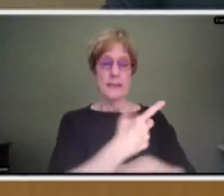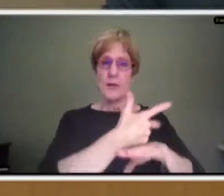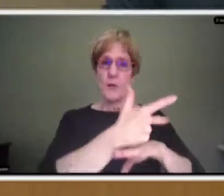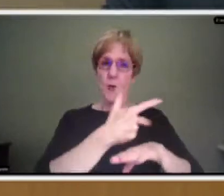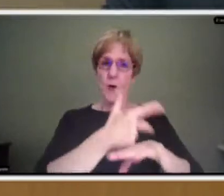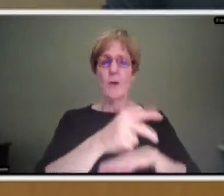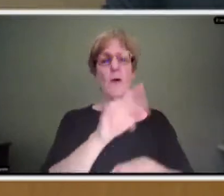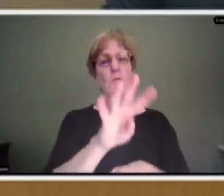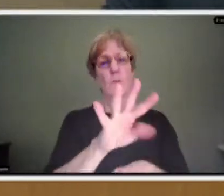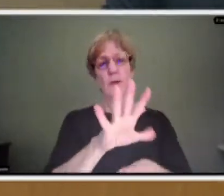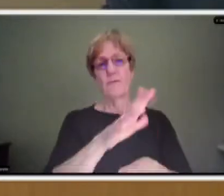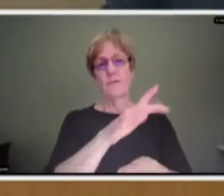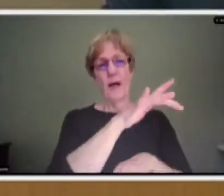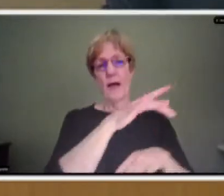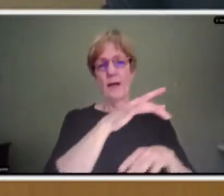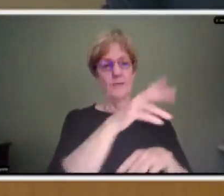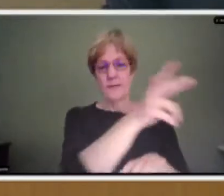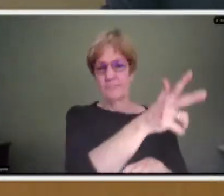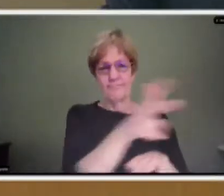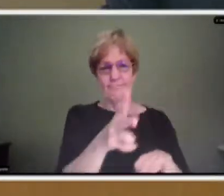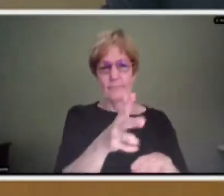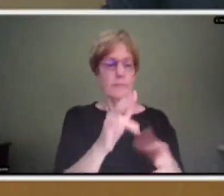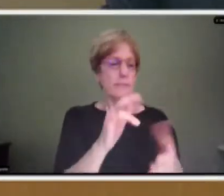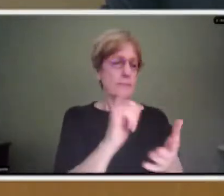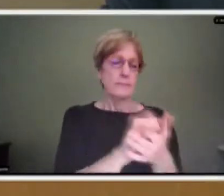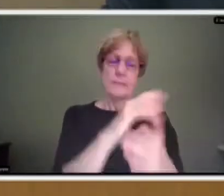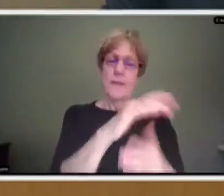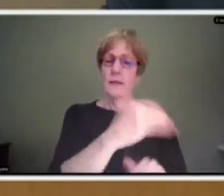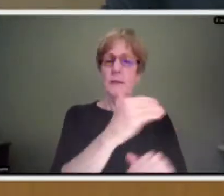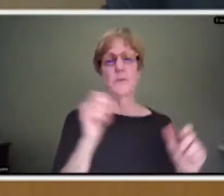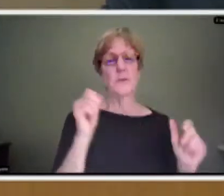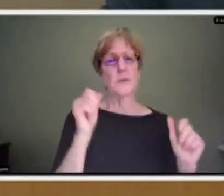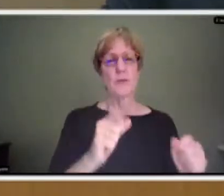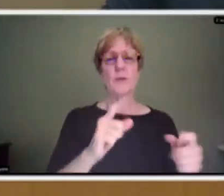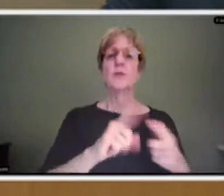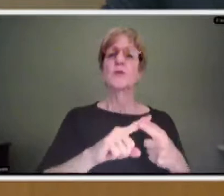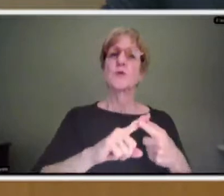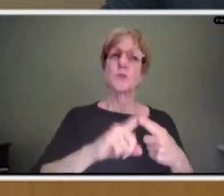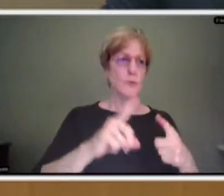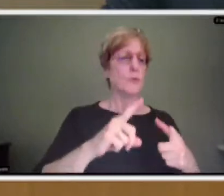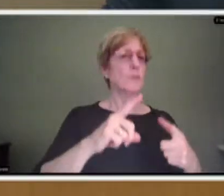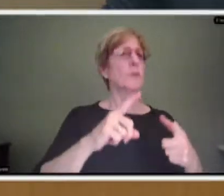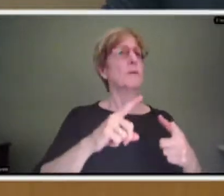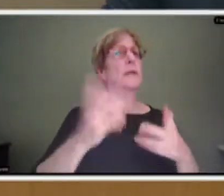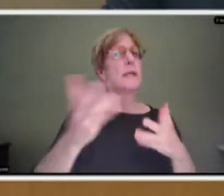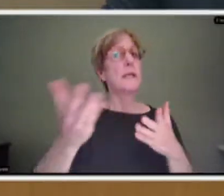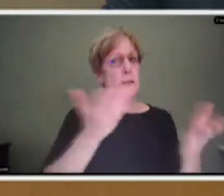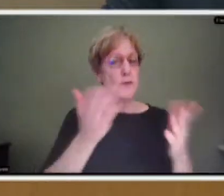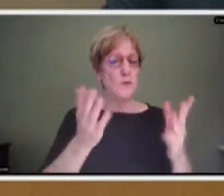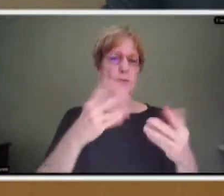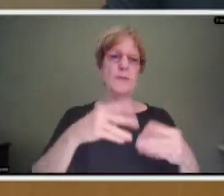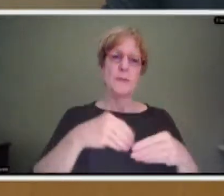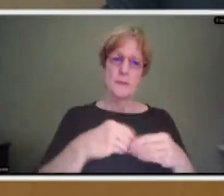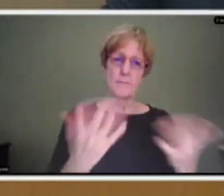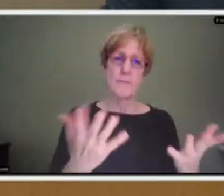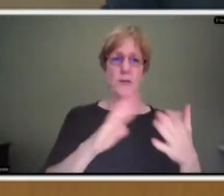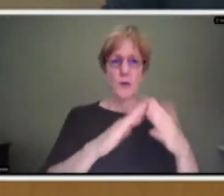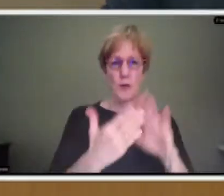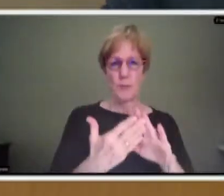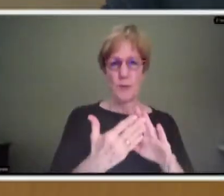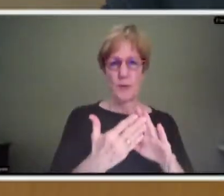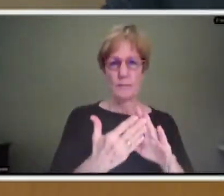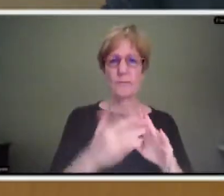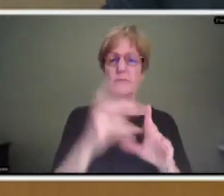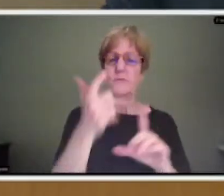45 spaces, which hinders our ability to effectively scale the community service efforts to make a larger